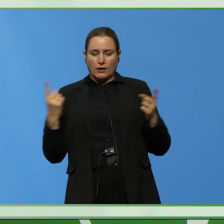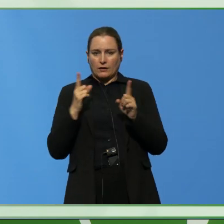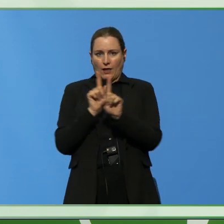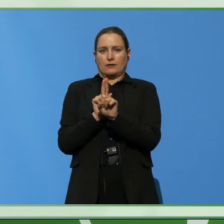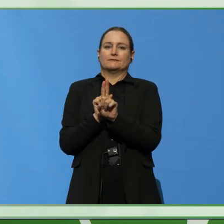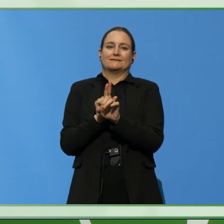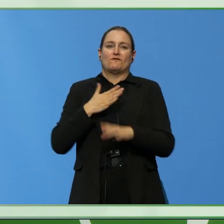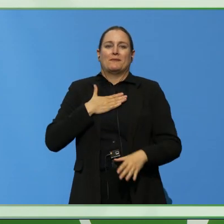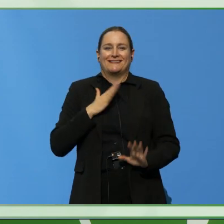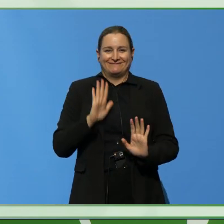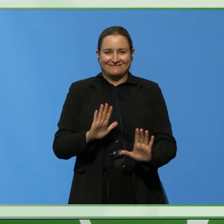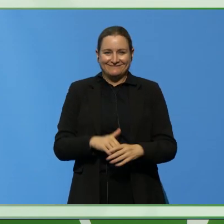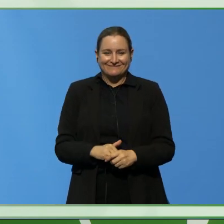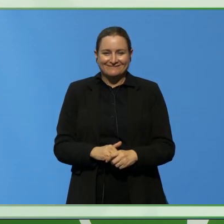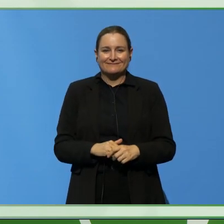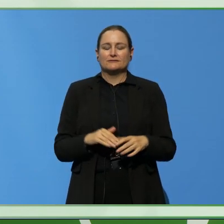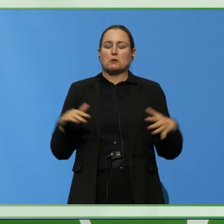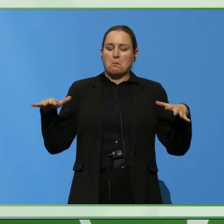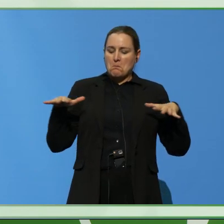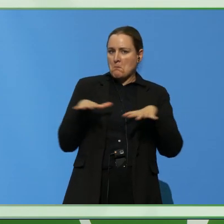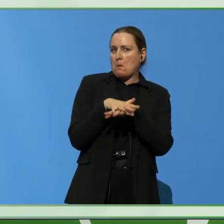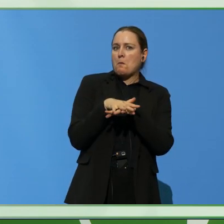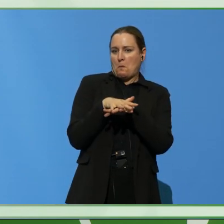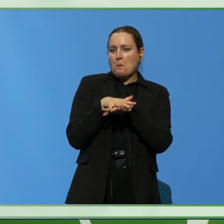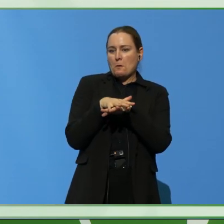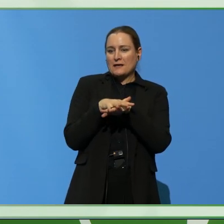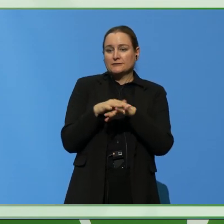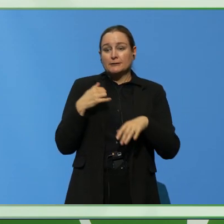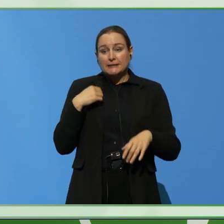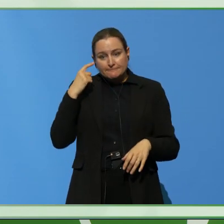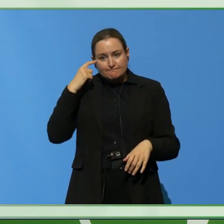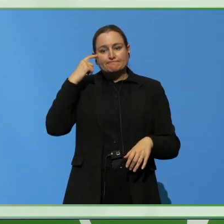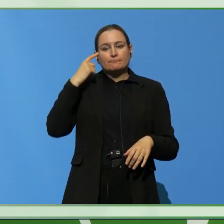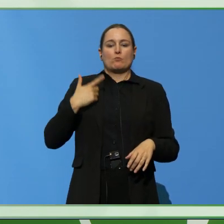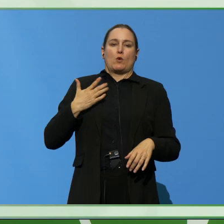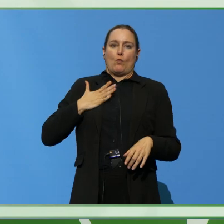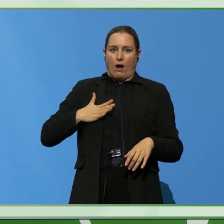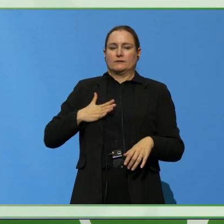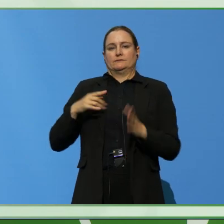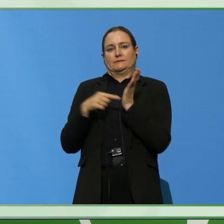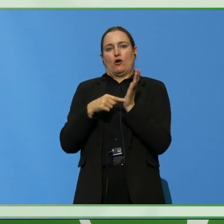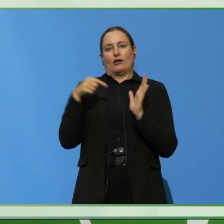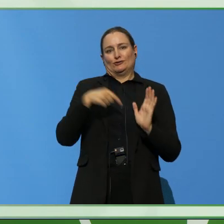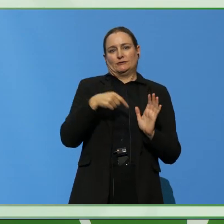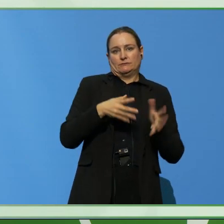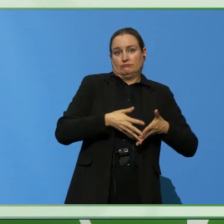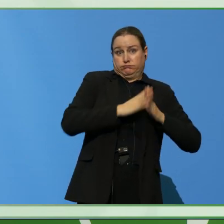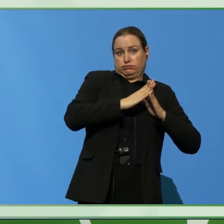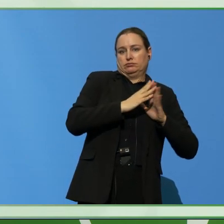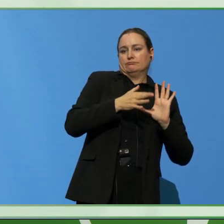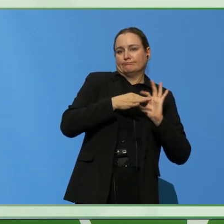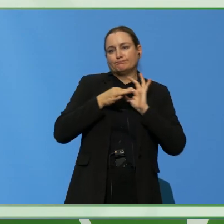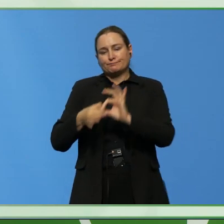first assistive technology accelerator, working with amazing partners who I really